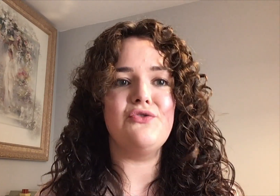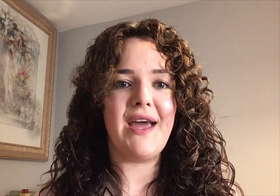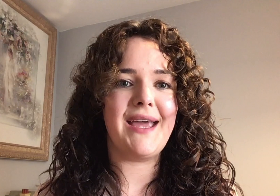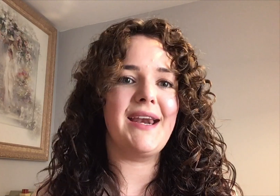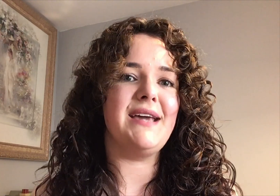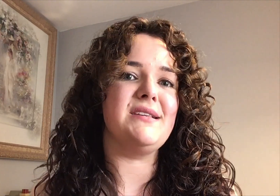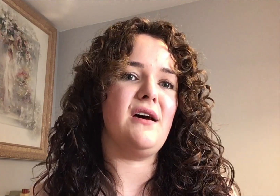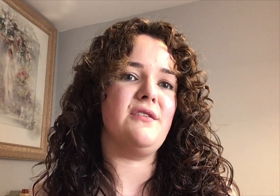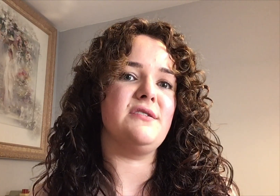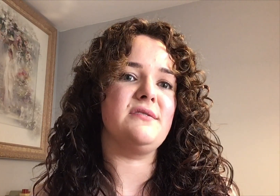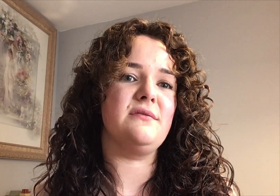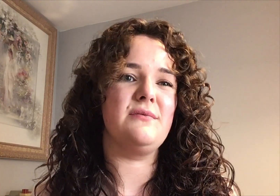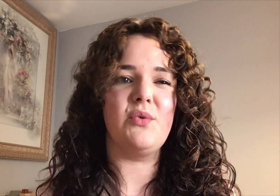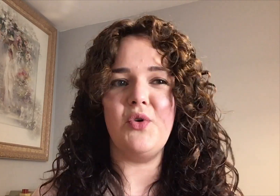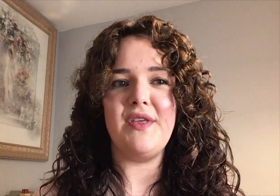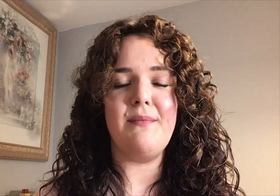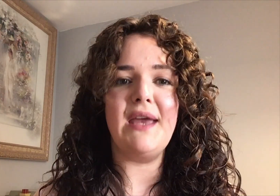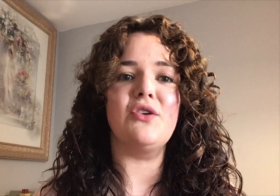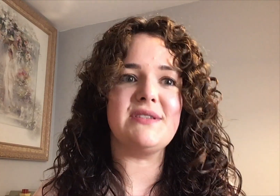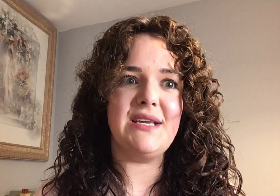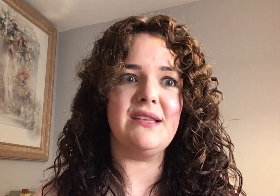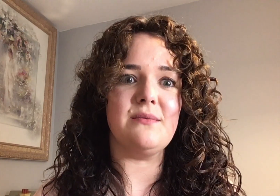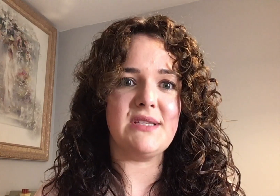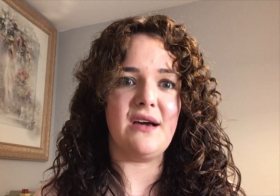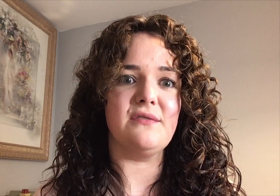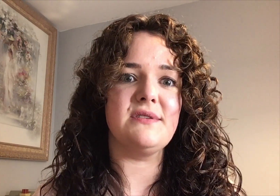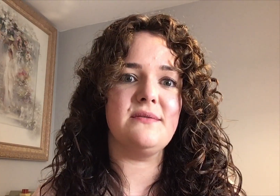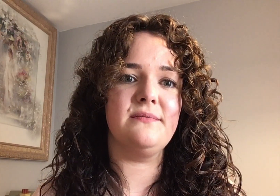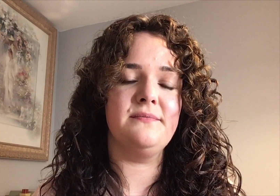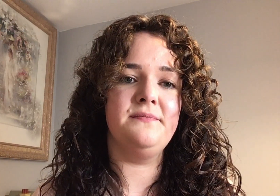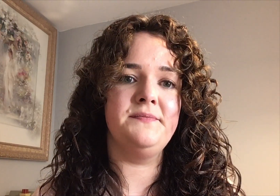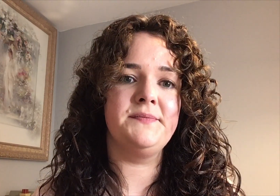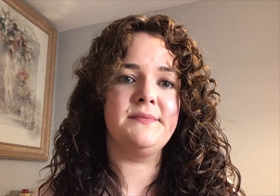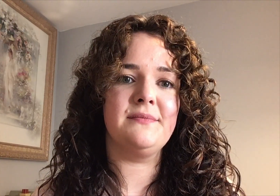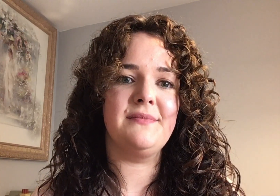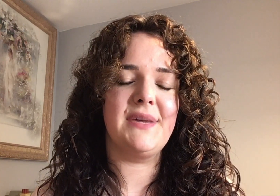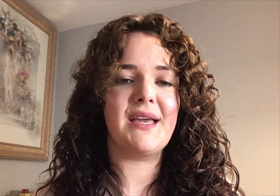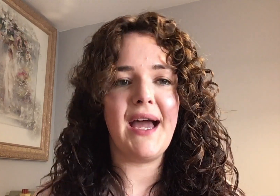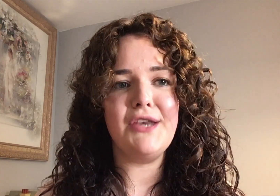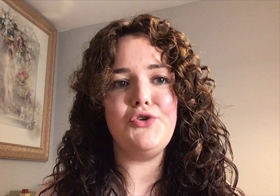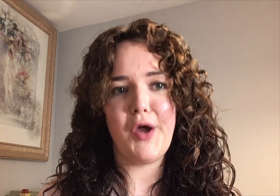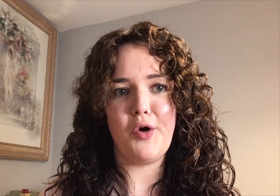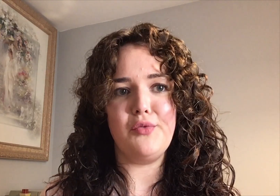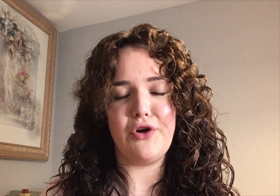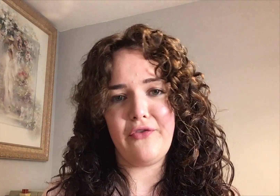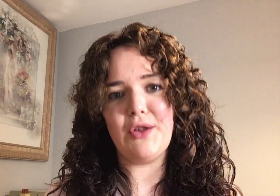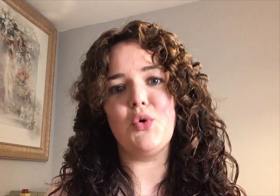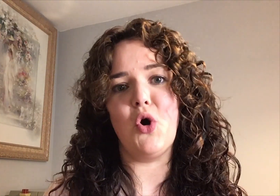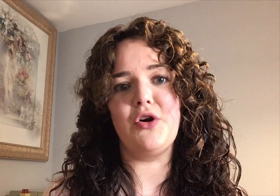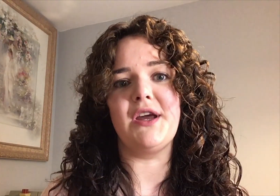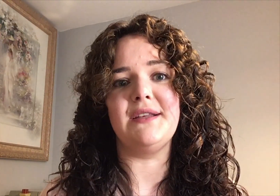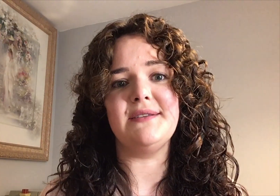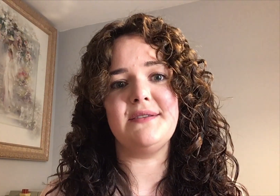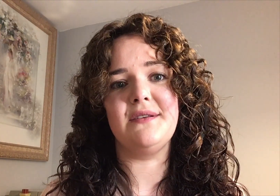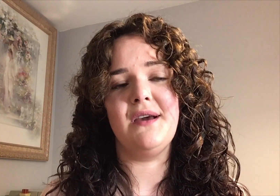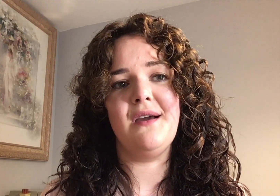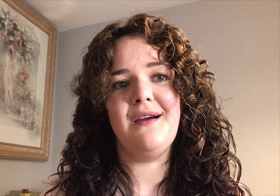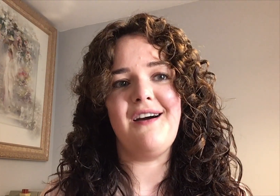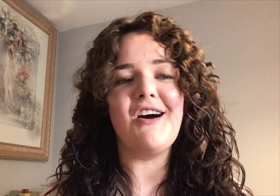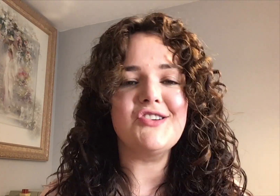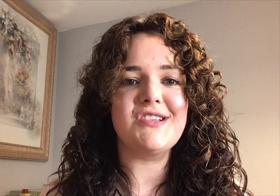Or do you recognise in others what they may not see in themselves? Can you help your fellow